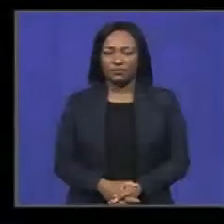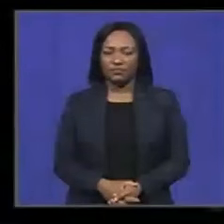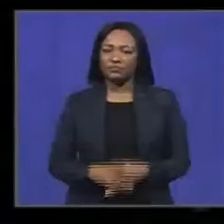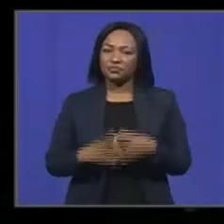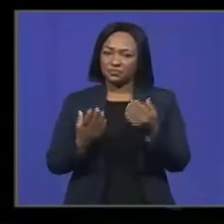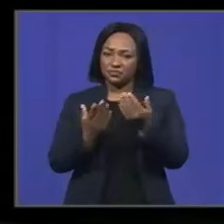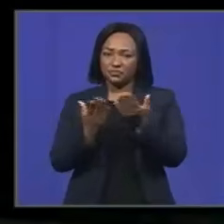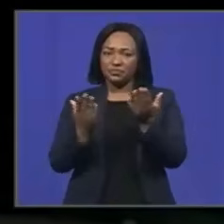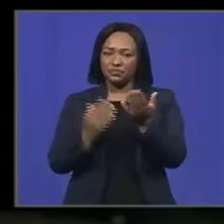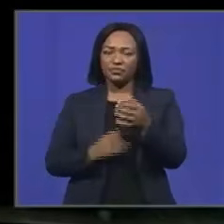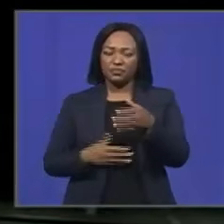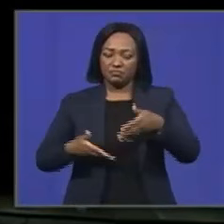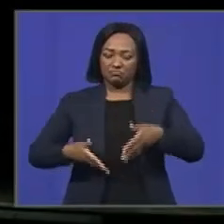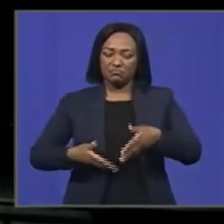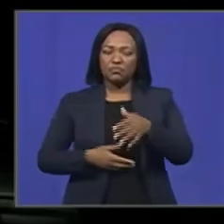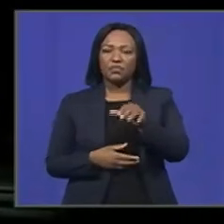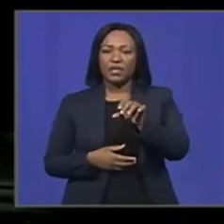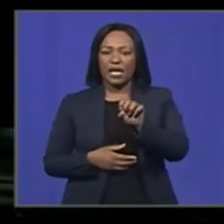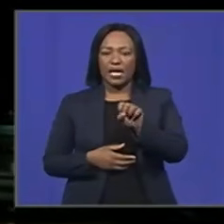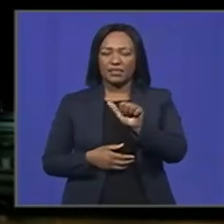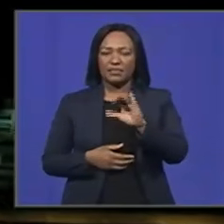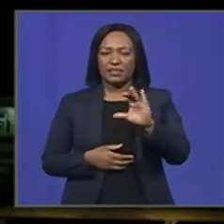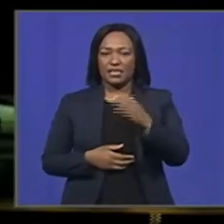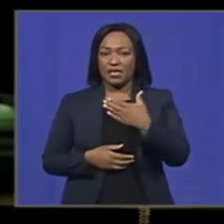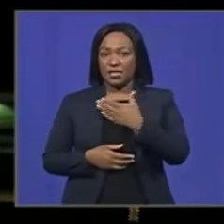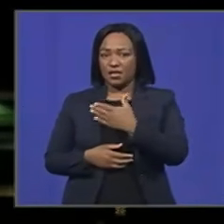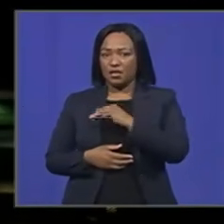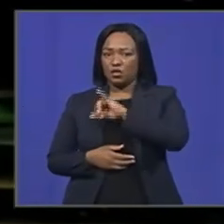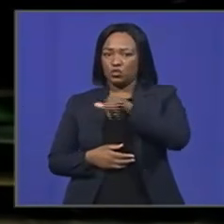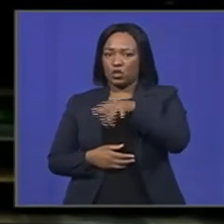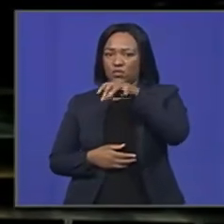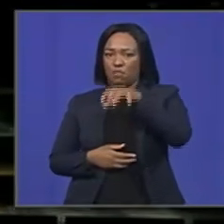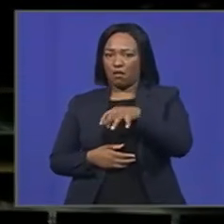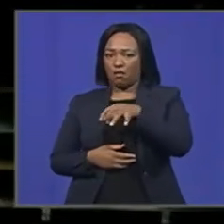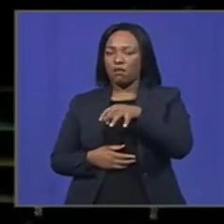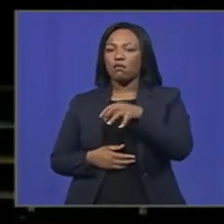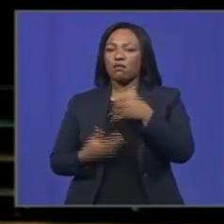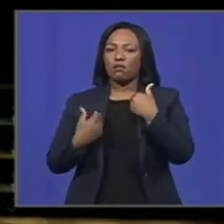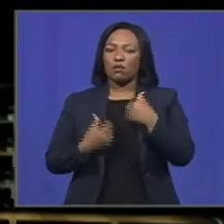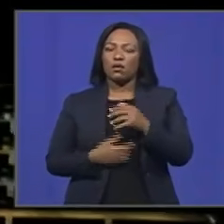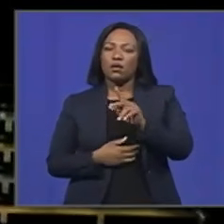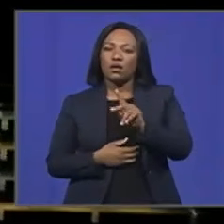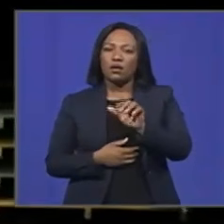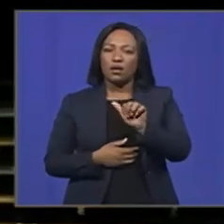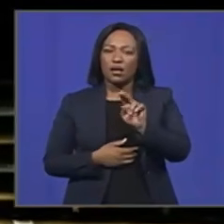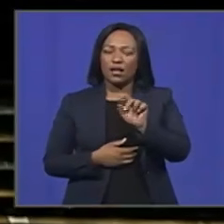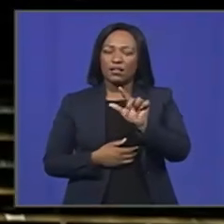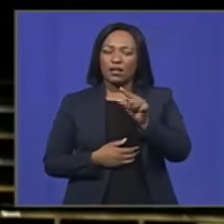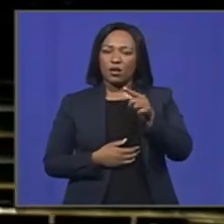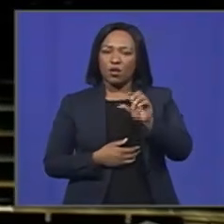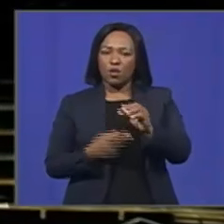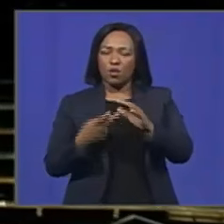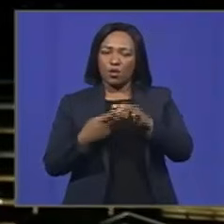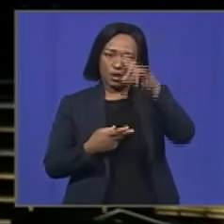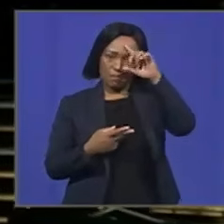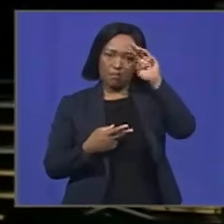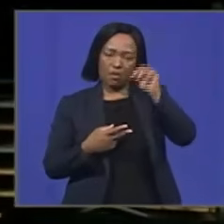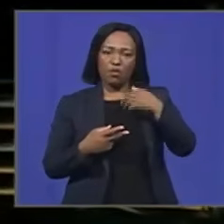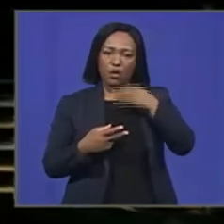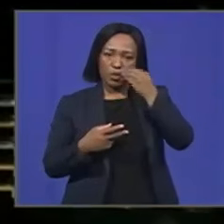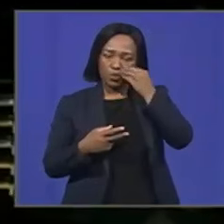Ka tlhamalalo go tswa SABC Studio 10 Auckland Park Johannesburg nna ka tle go mosiele le Mphoteme re go tlisetsa kgaso ya dikgang